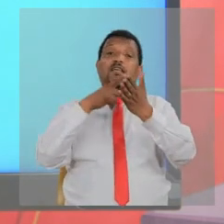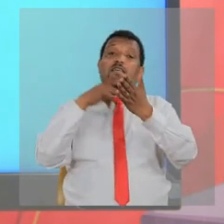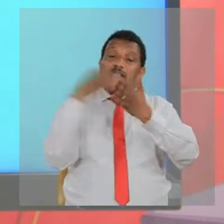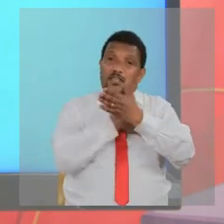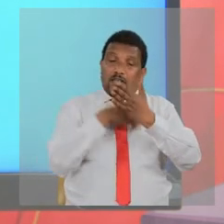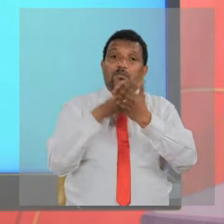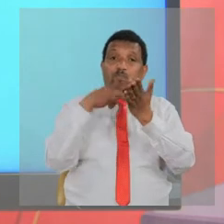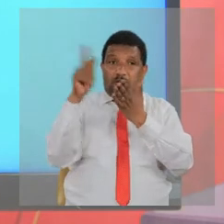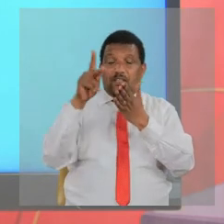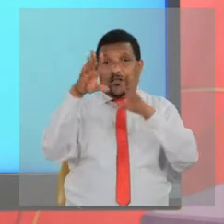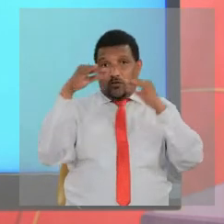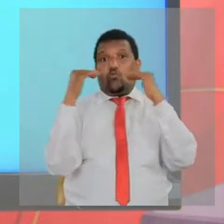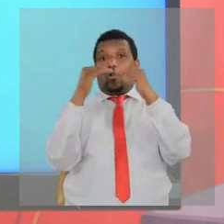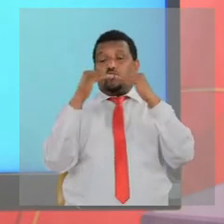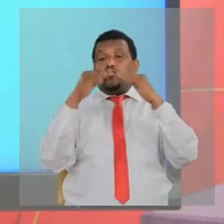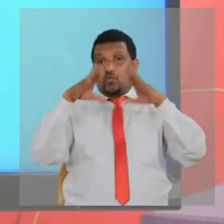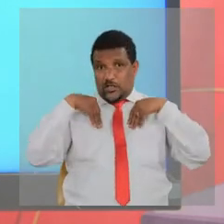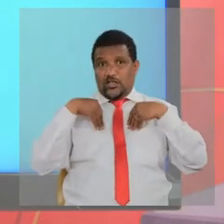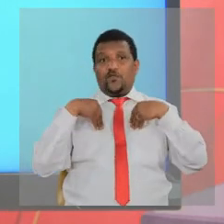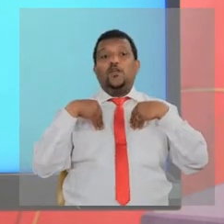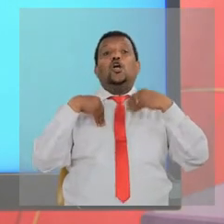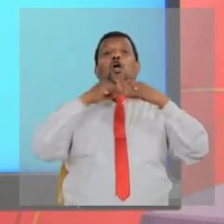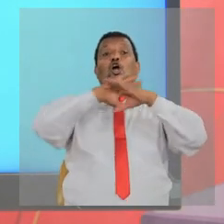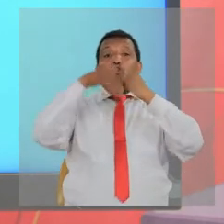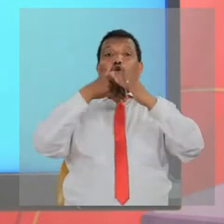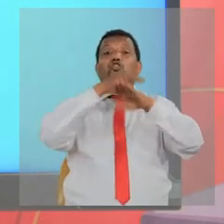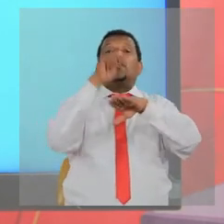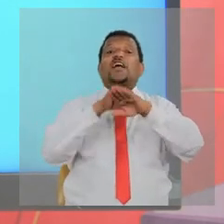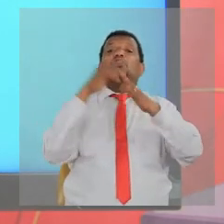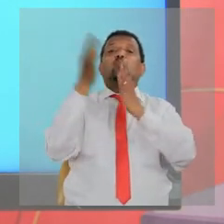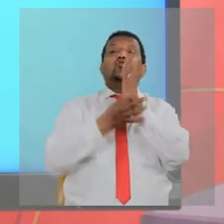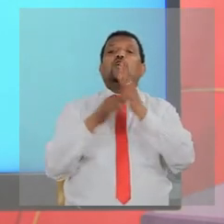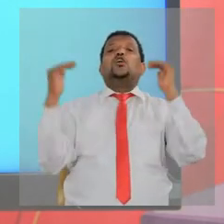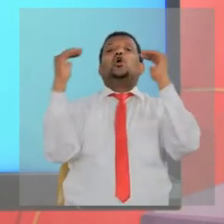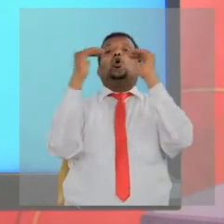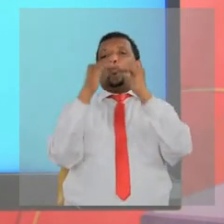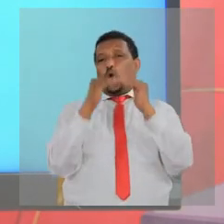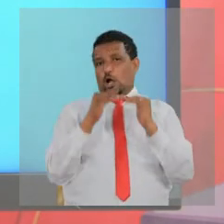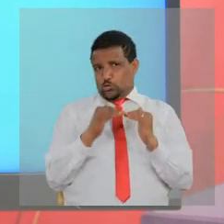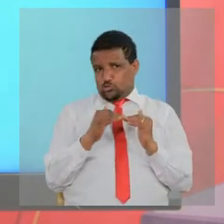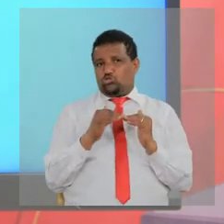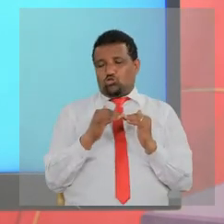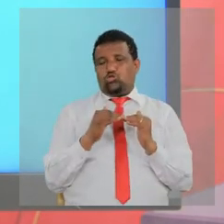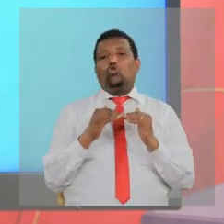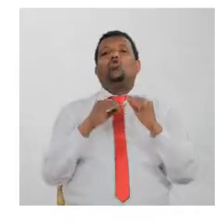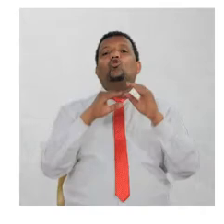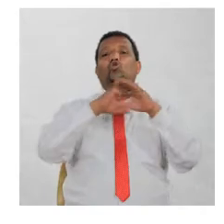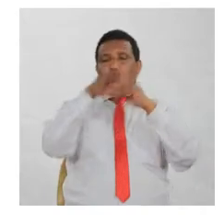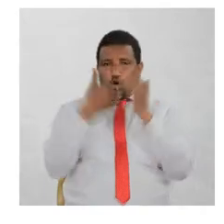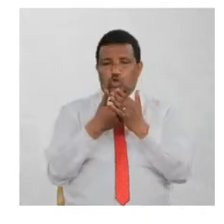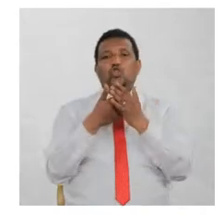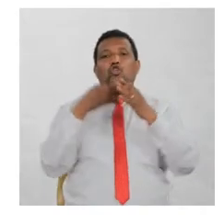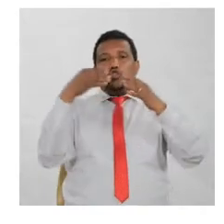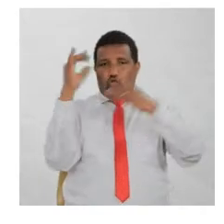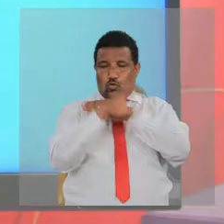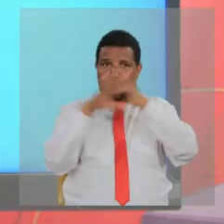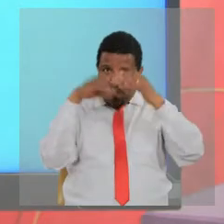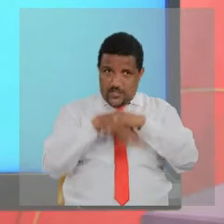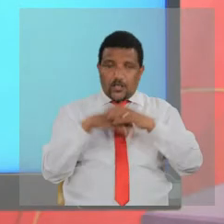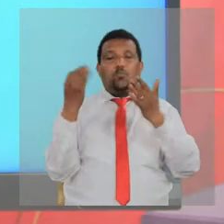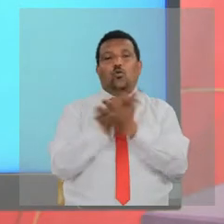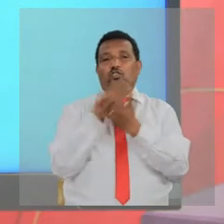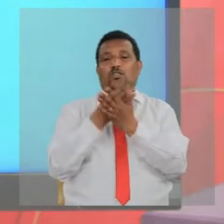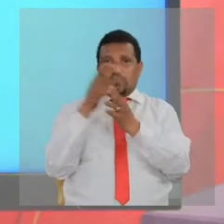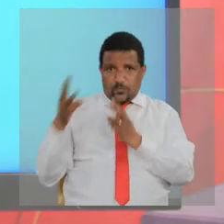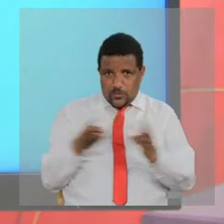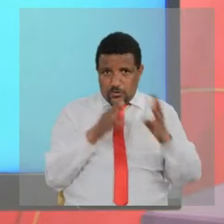to the factor income received, then the gross national product is always equal to the gross domestic product. Now, let's see the methods